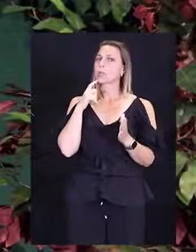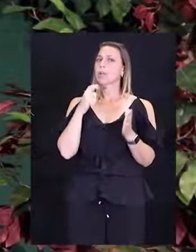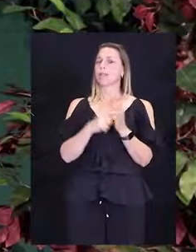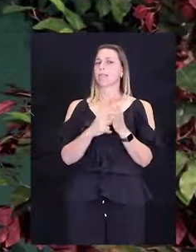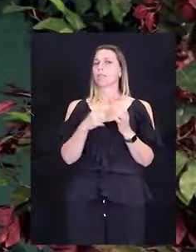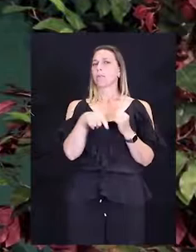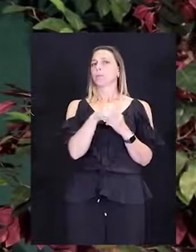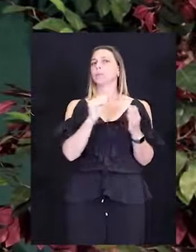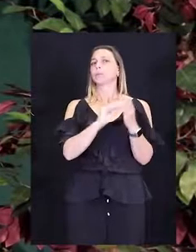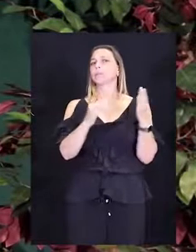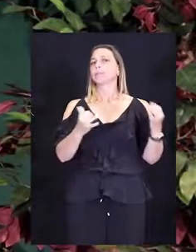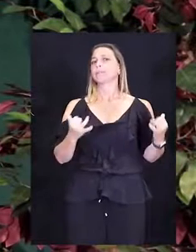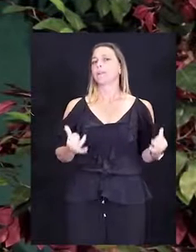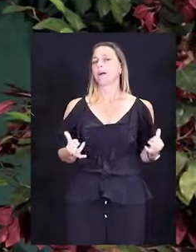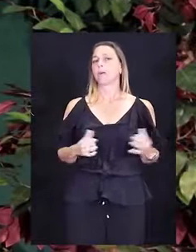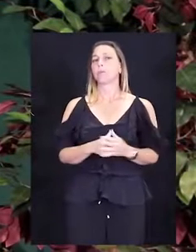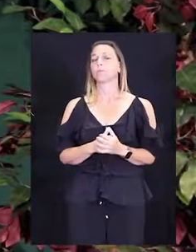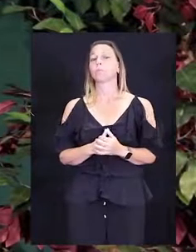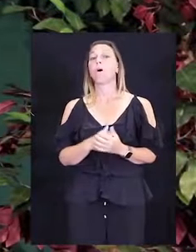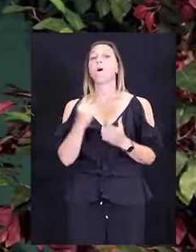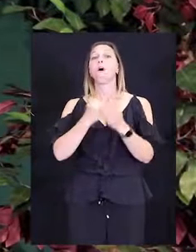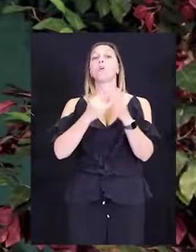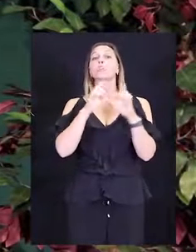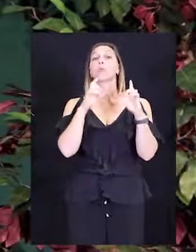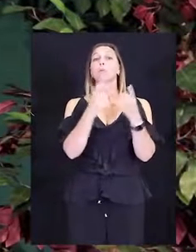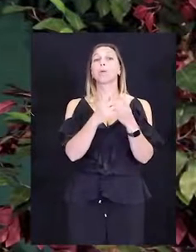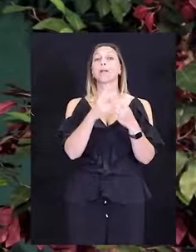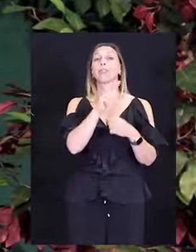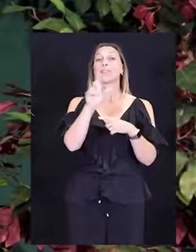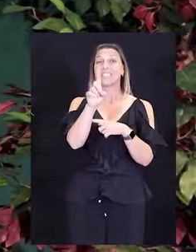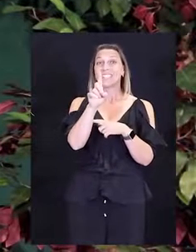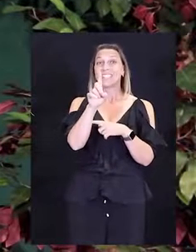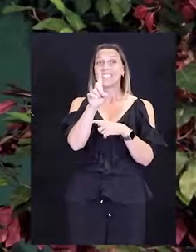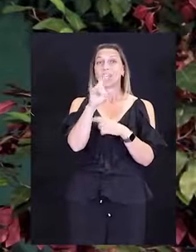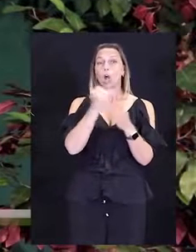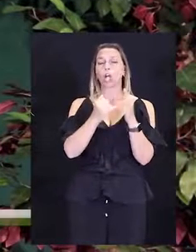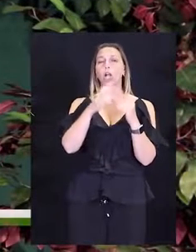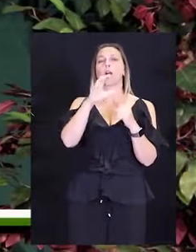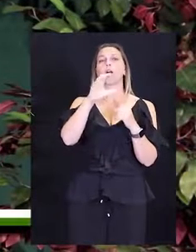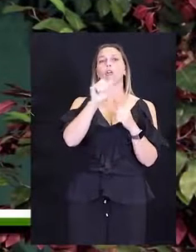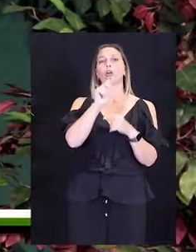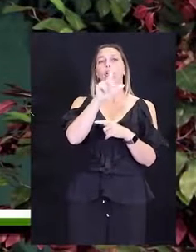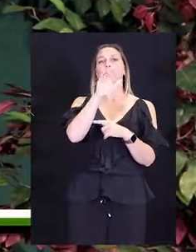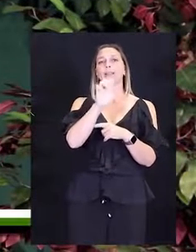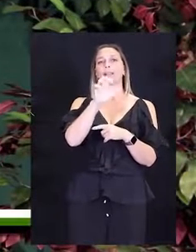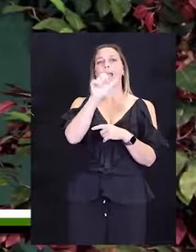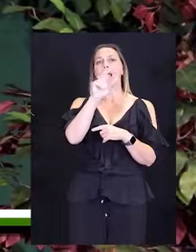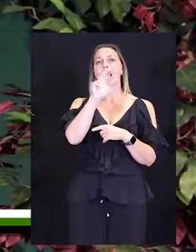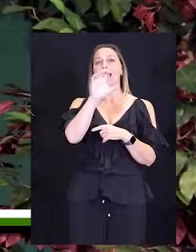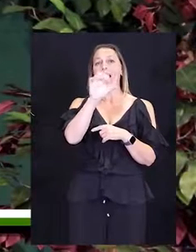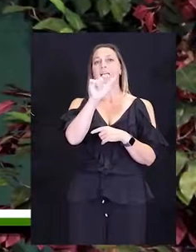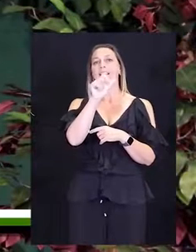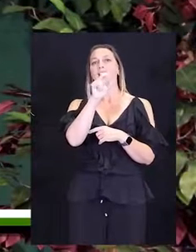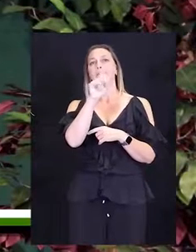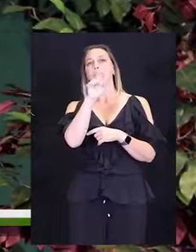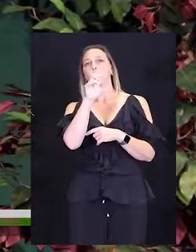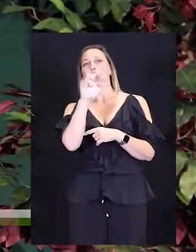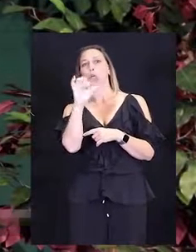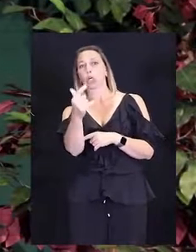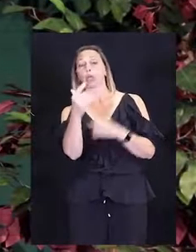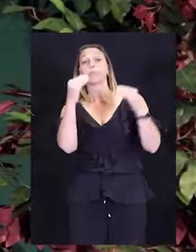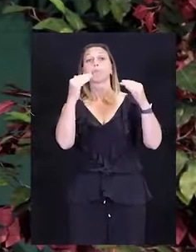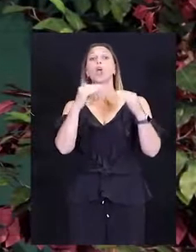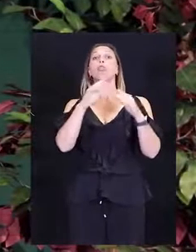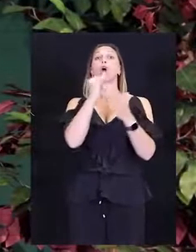time, I'd like to acknowledge those students. In the art department, for 3D art, Carly Kallenberger. The art